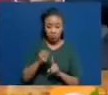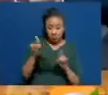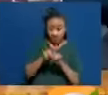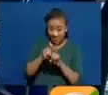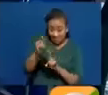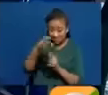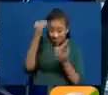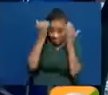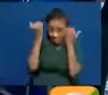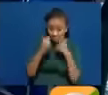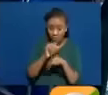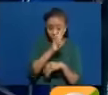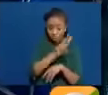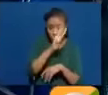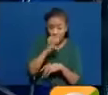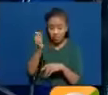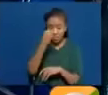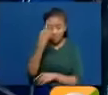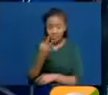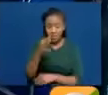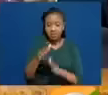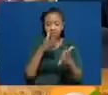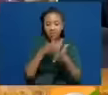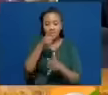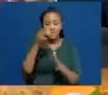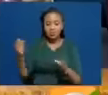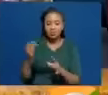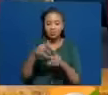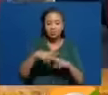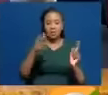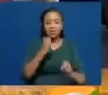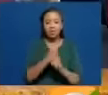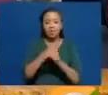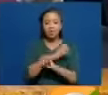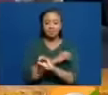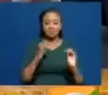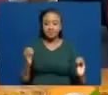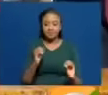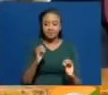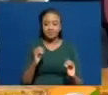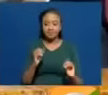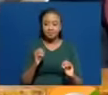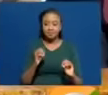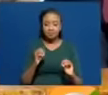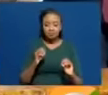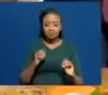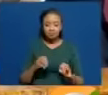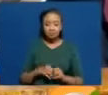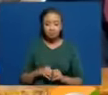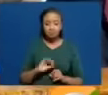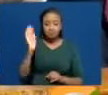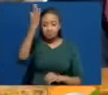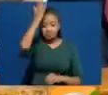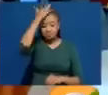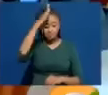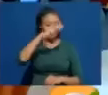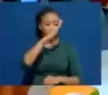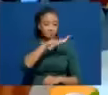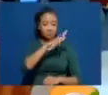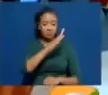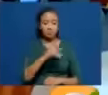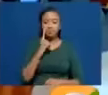24th March barred them from assuming office. These are our final orders. Monday afternoon,